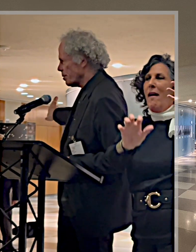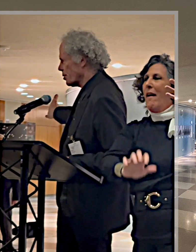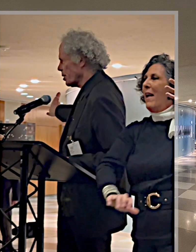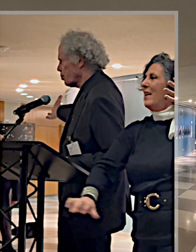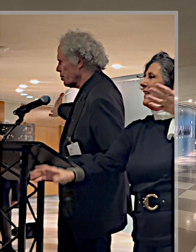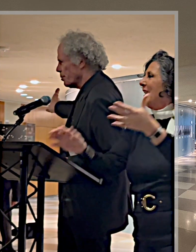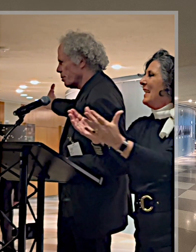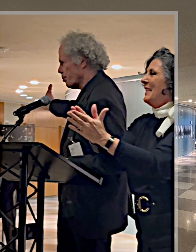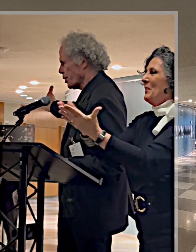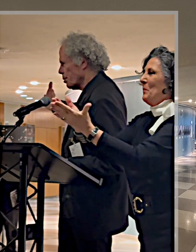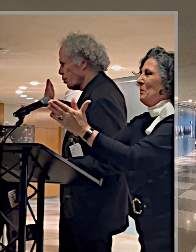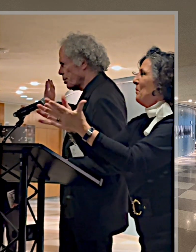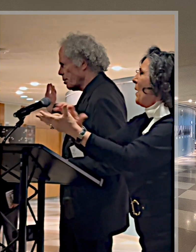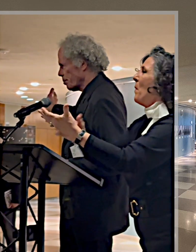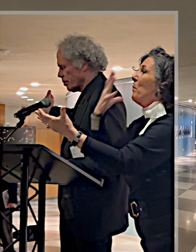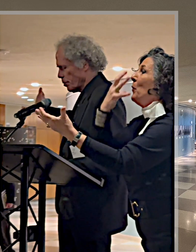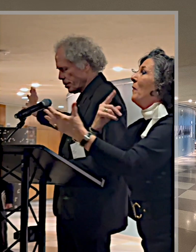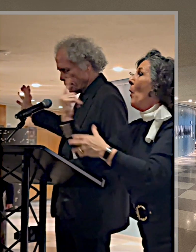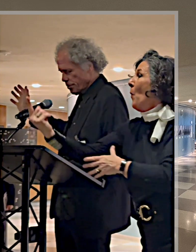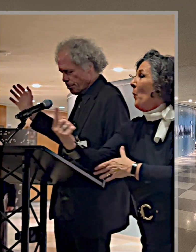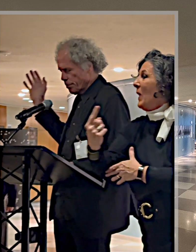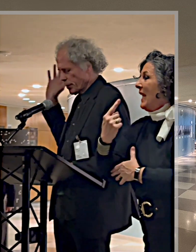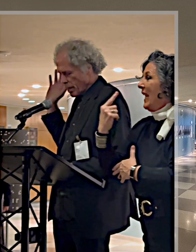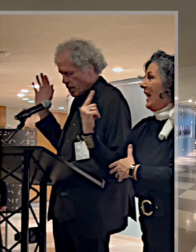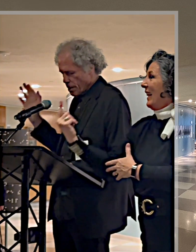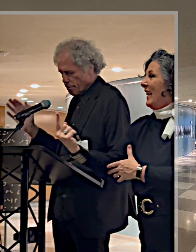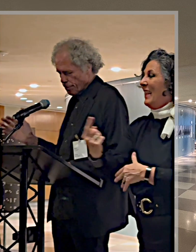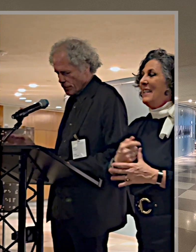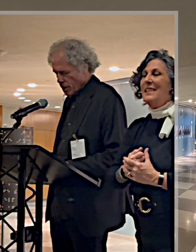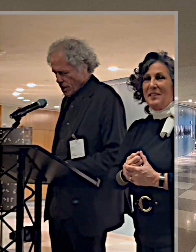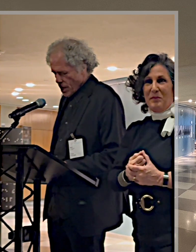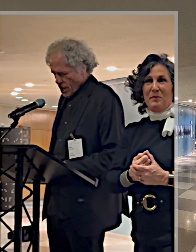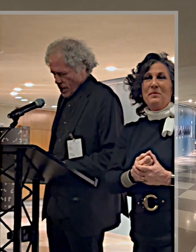Braille that's in that beautiful Braille wheel over there.